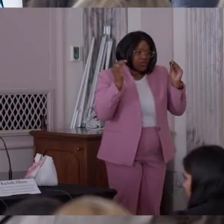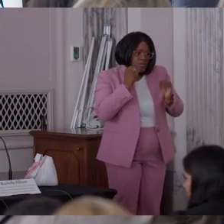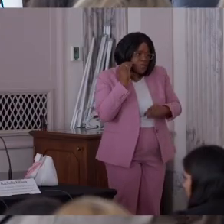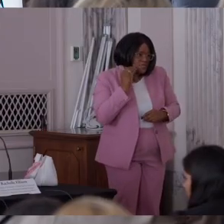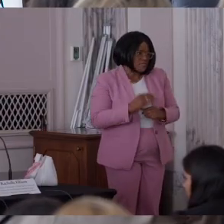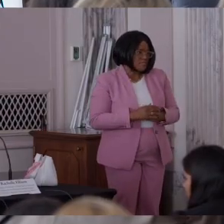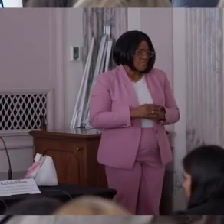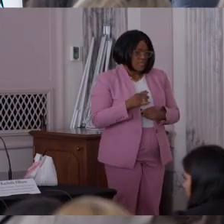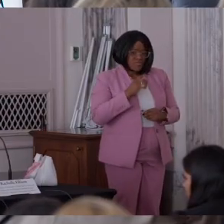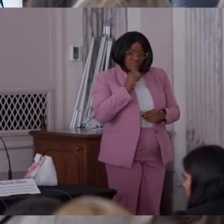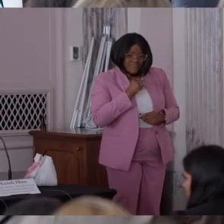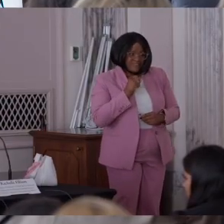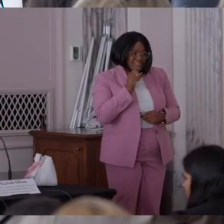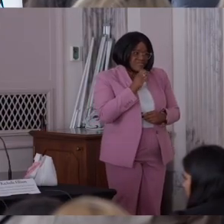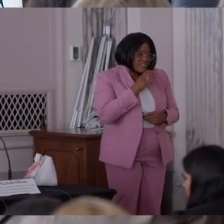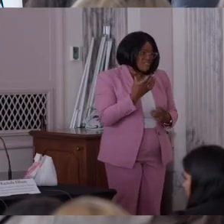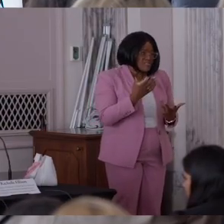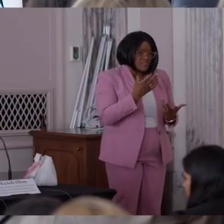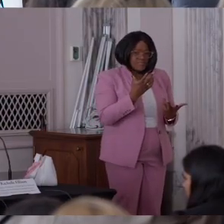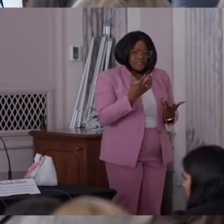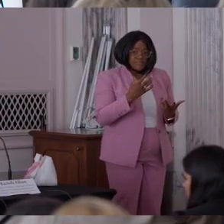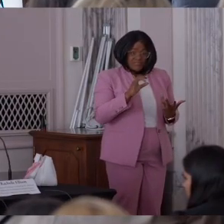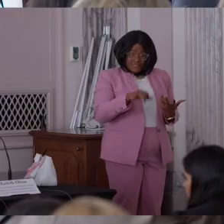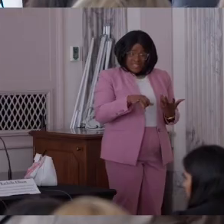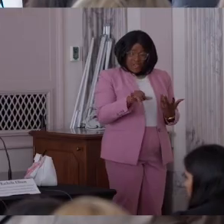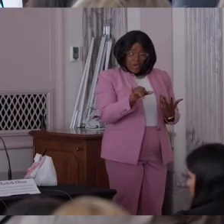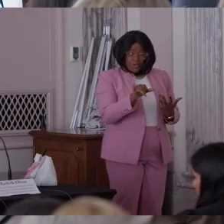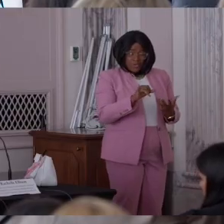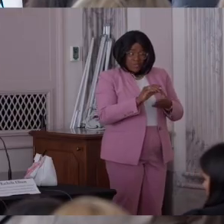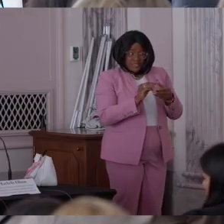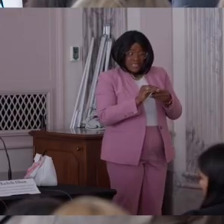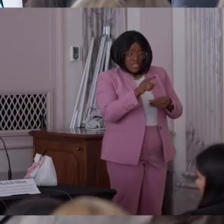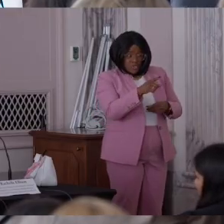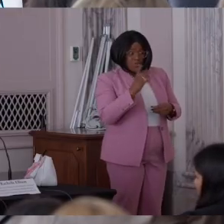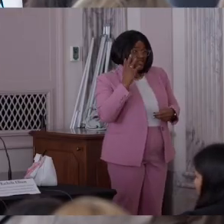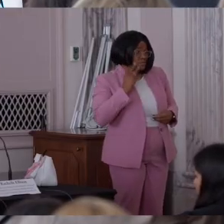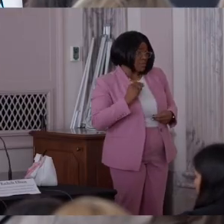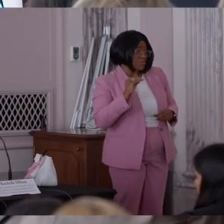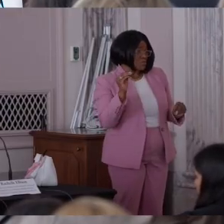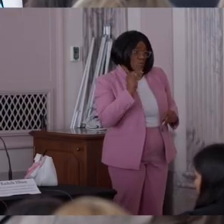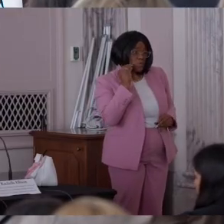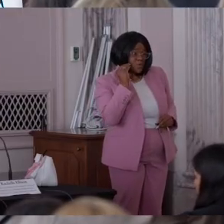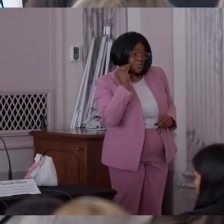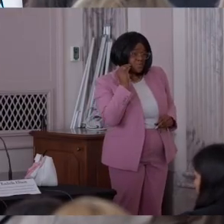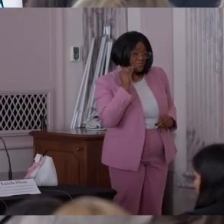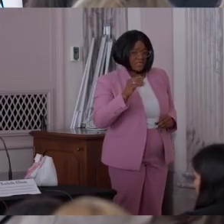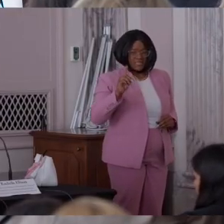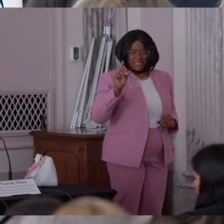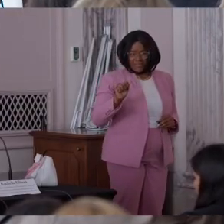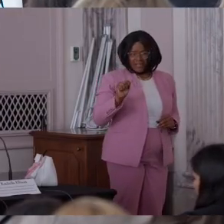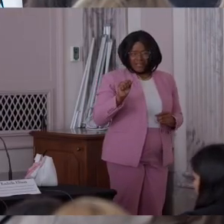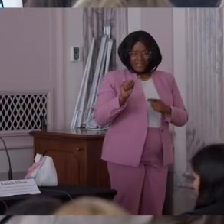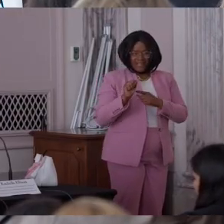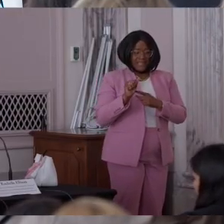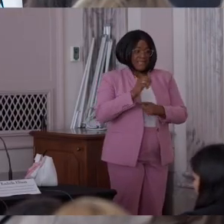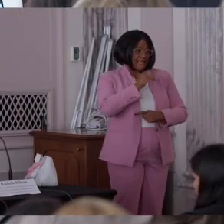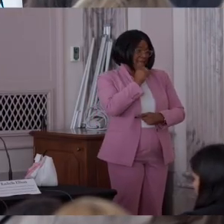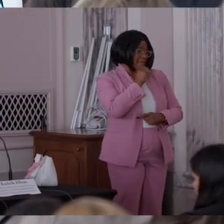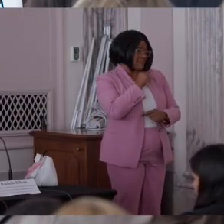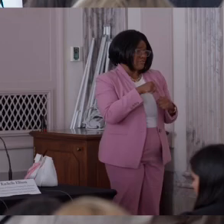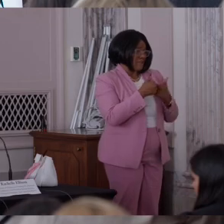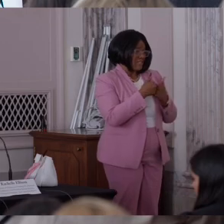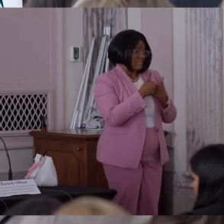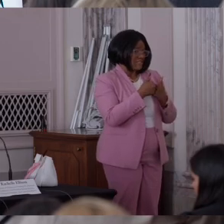who are experiencing homelessness. And I will also say that if you've experienced homelessness, disabilities, the aging